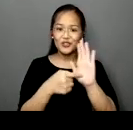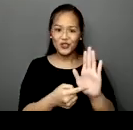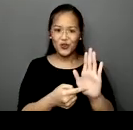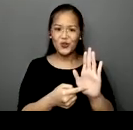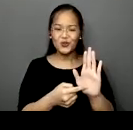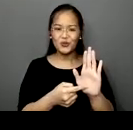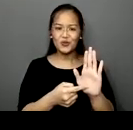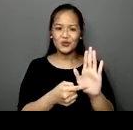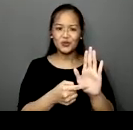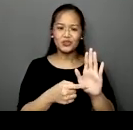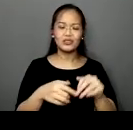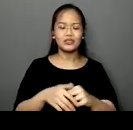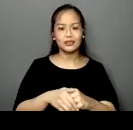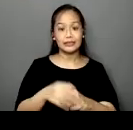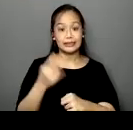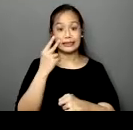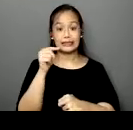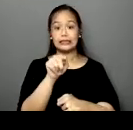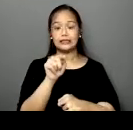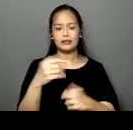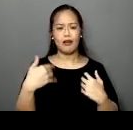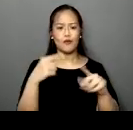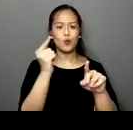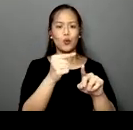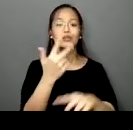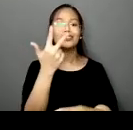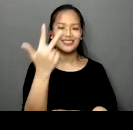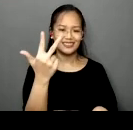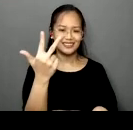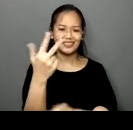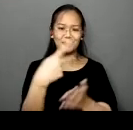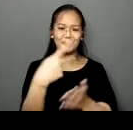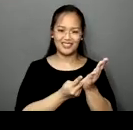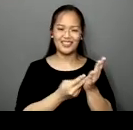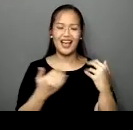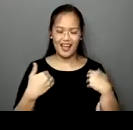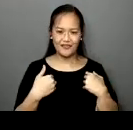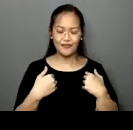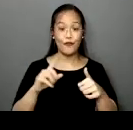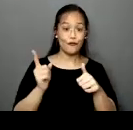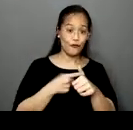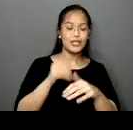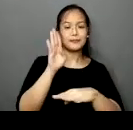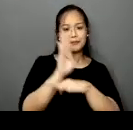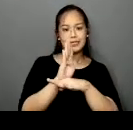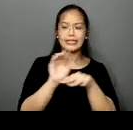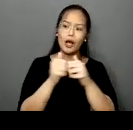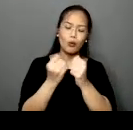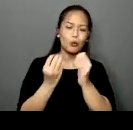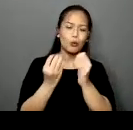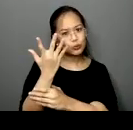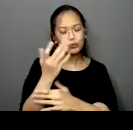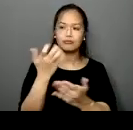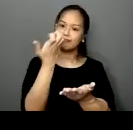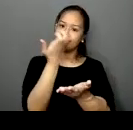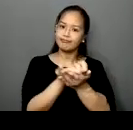if you see here, their goal here is to cover all three parts. They look at their business first in terms of growth, in terms of